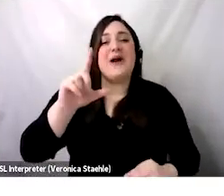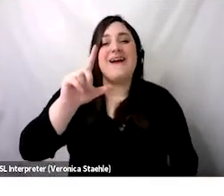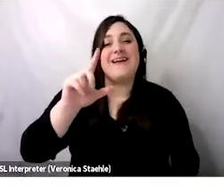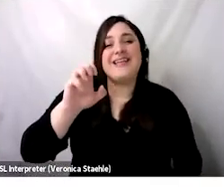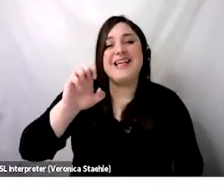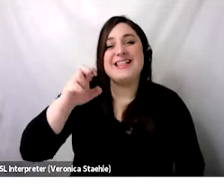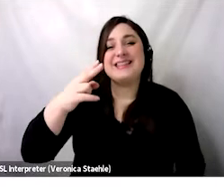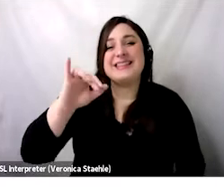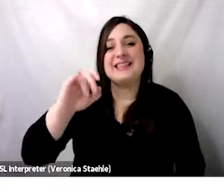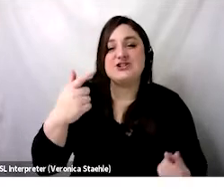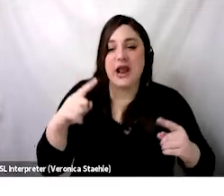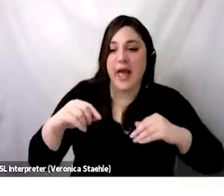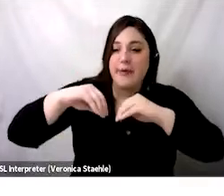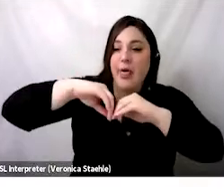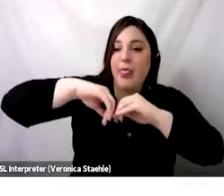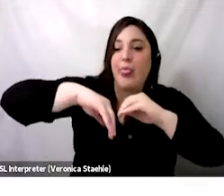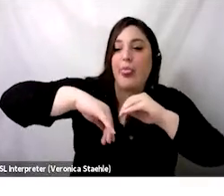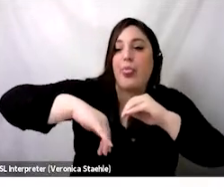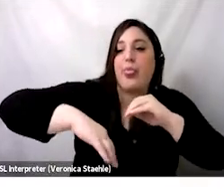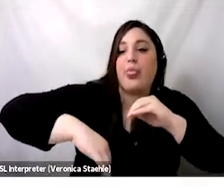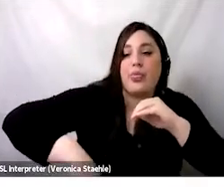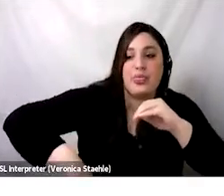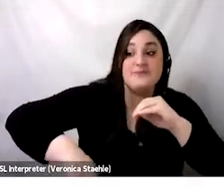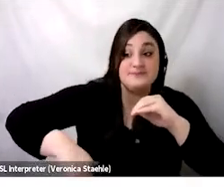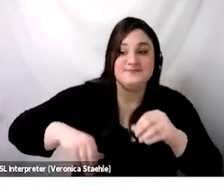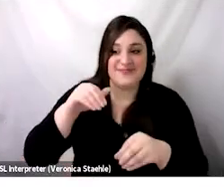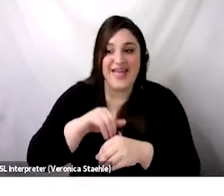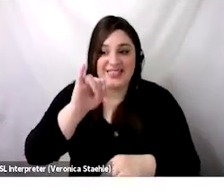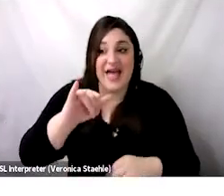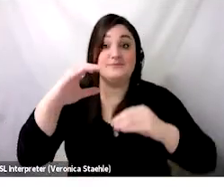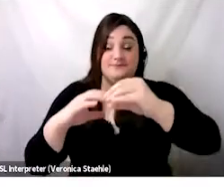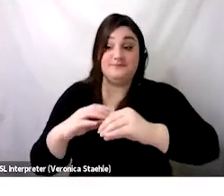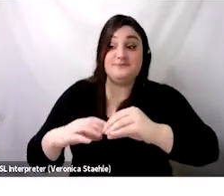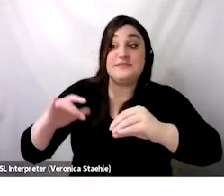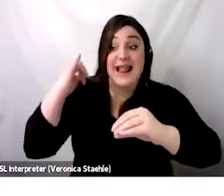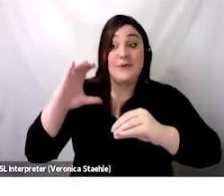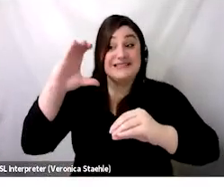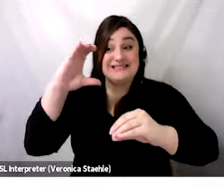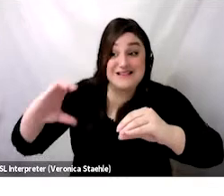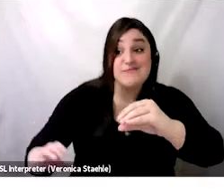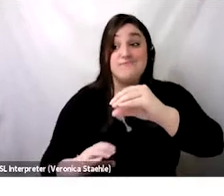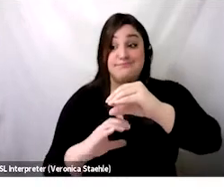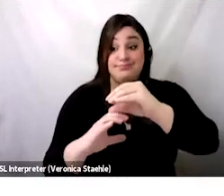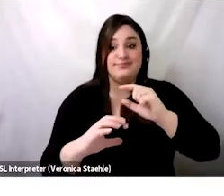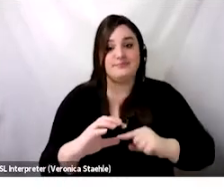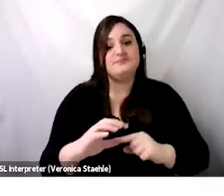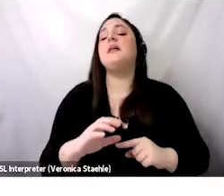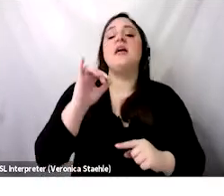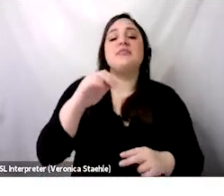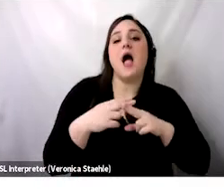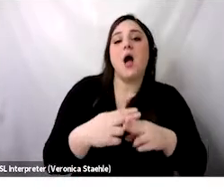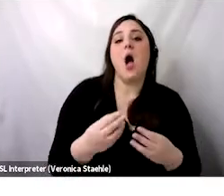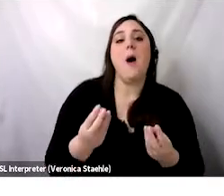or soil goes to this layer. The C horizon layer is mostly called the plant material